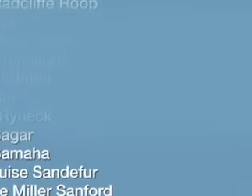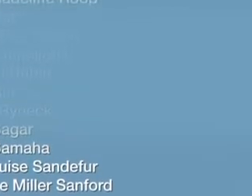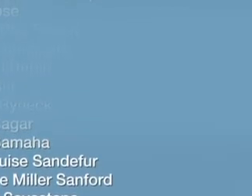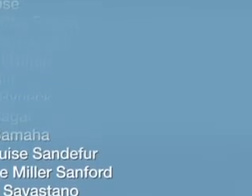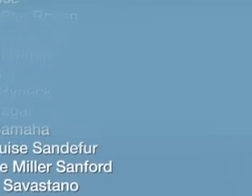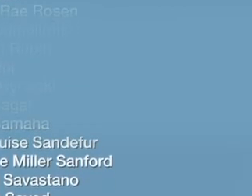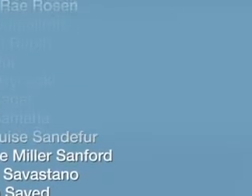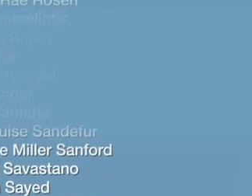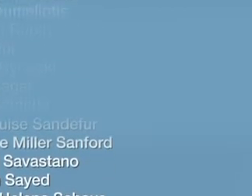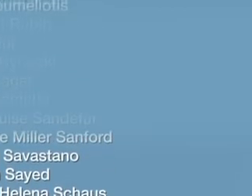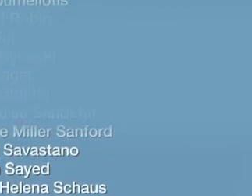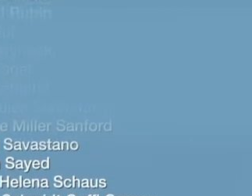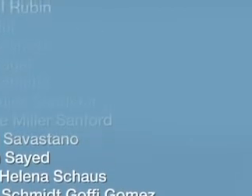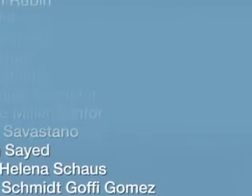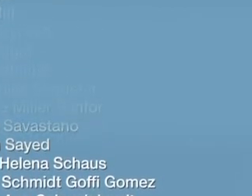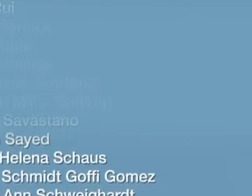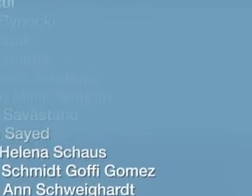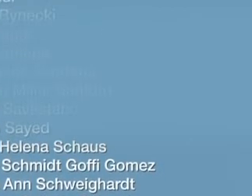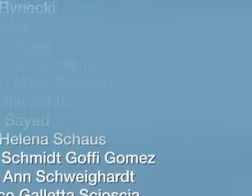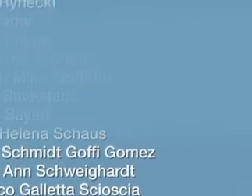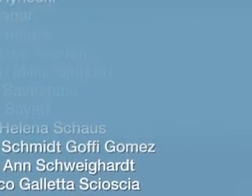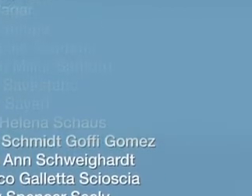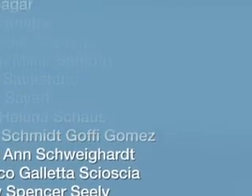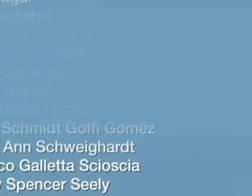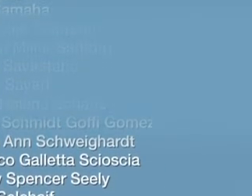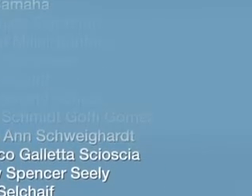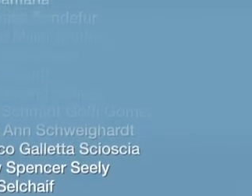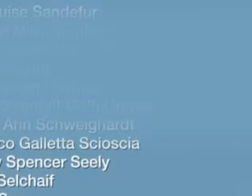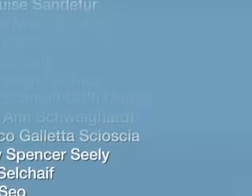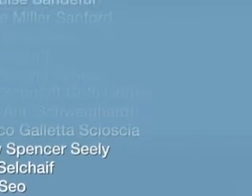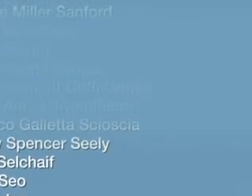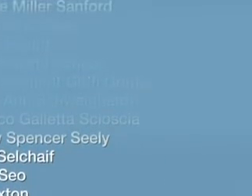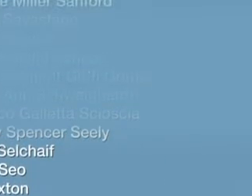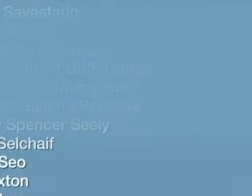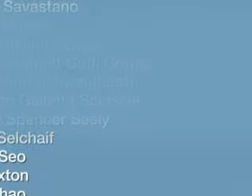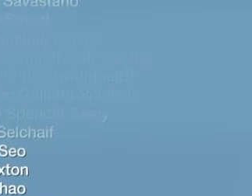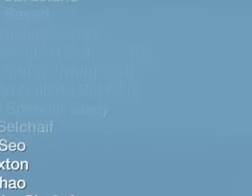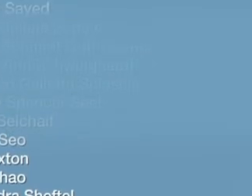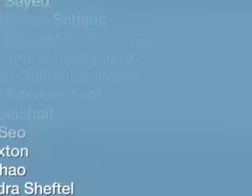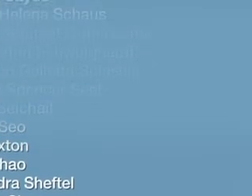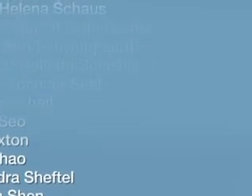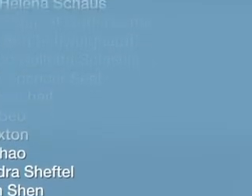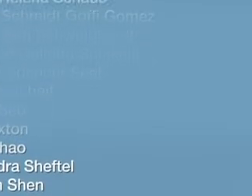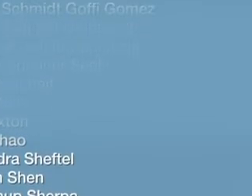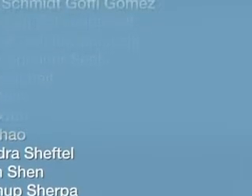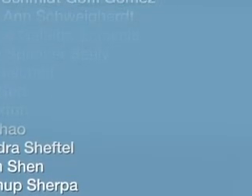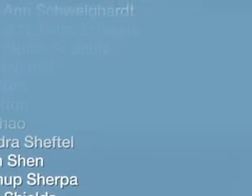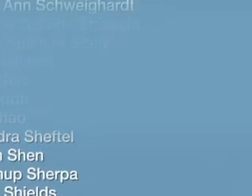Thank you.